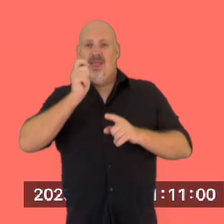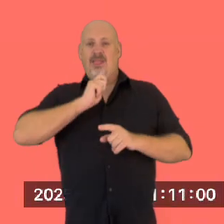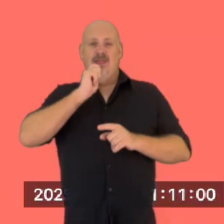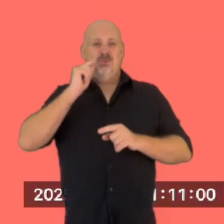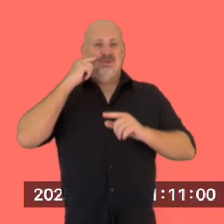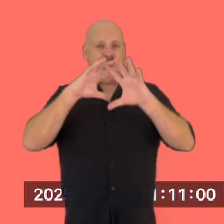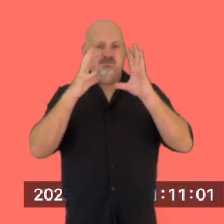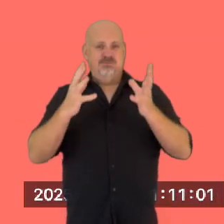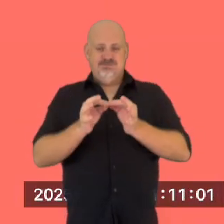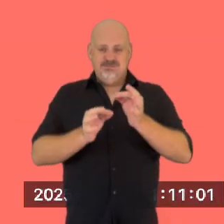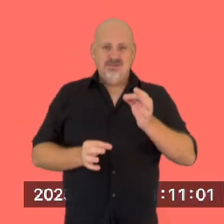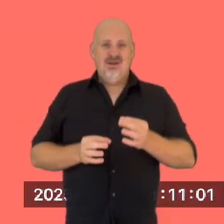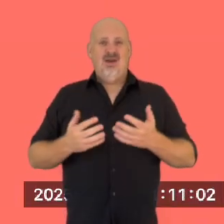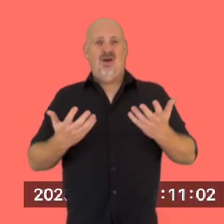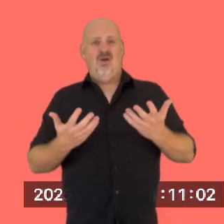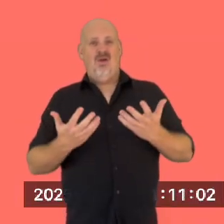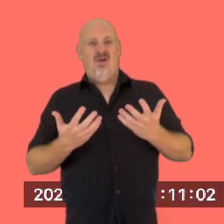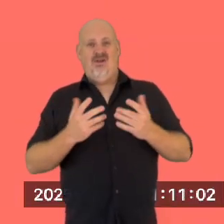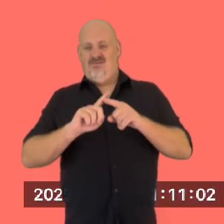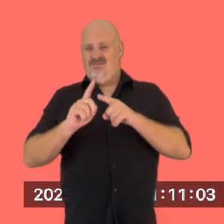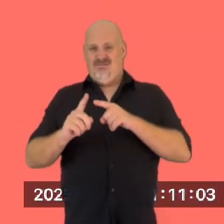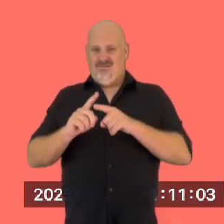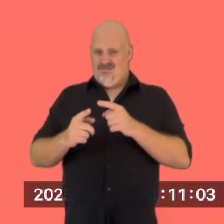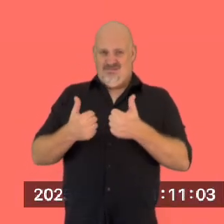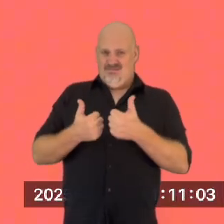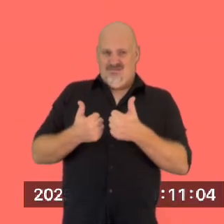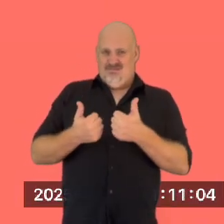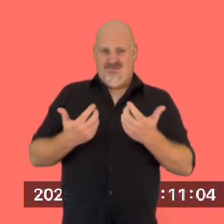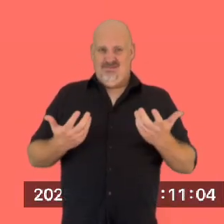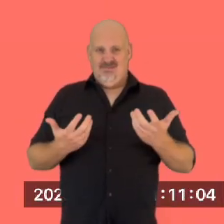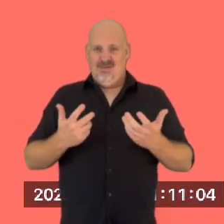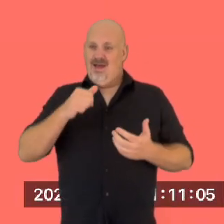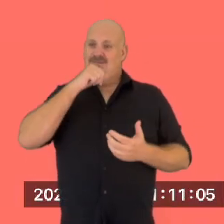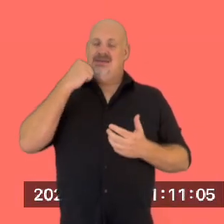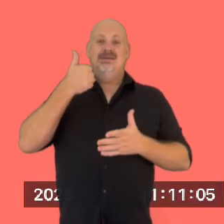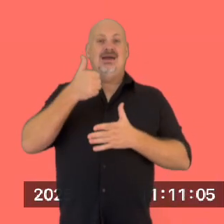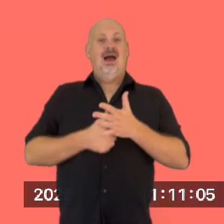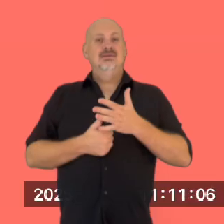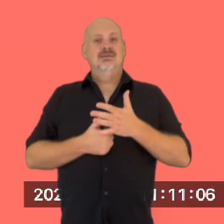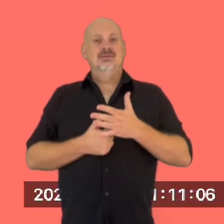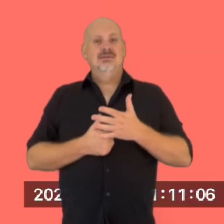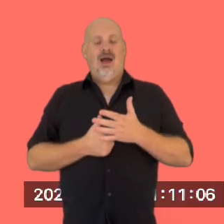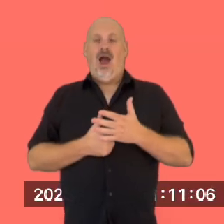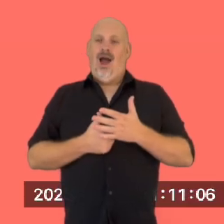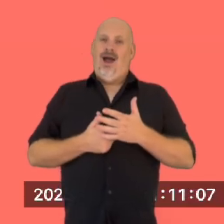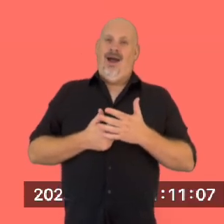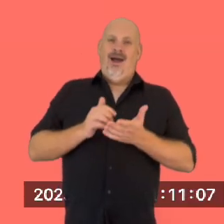they can look like kind of candy floss tops and all sorts of various things. And I think that's a really,